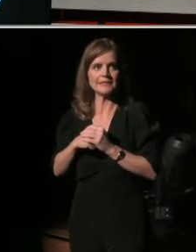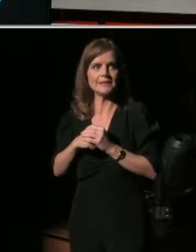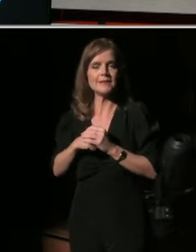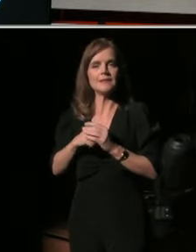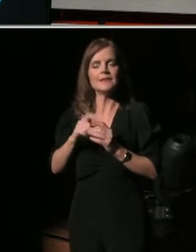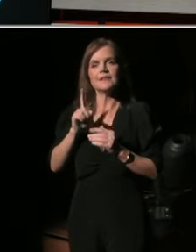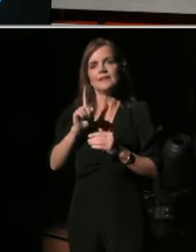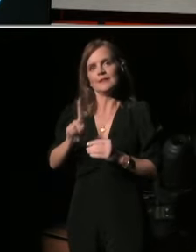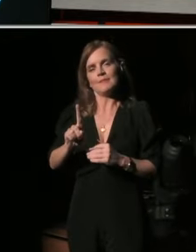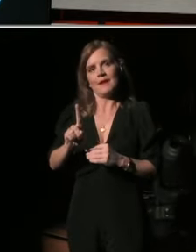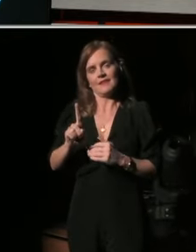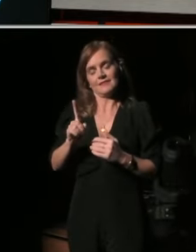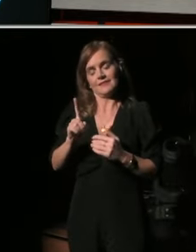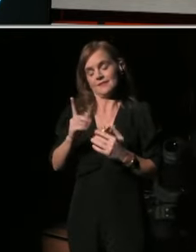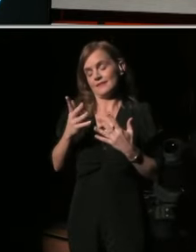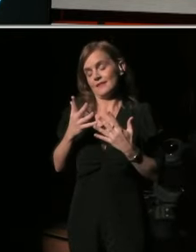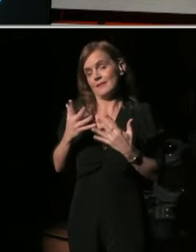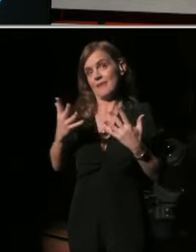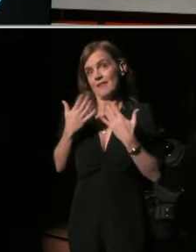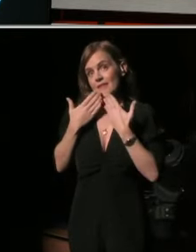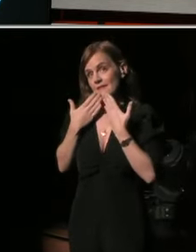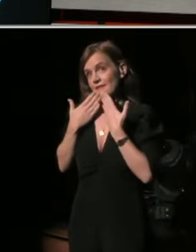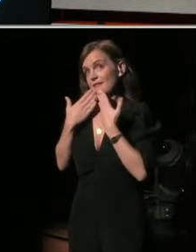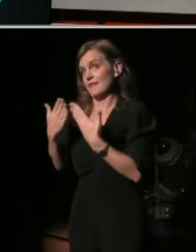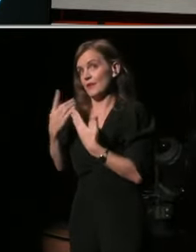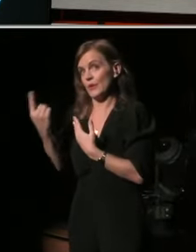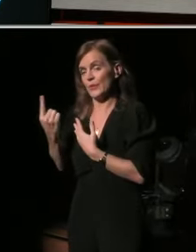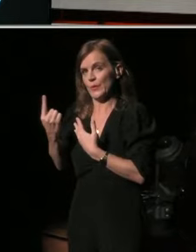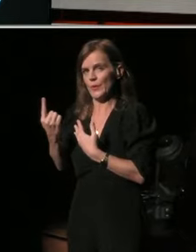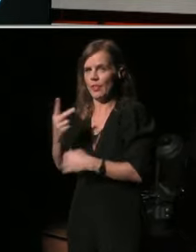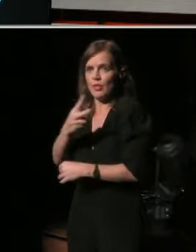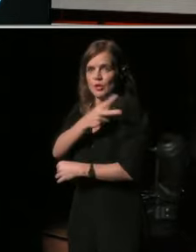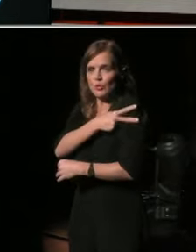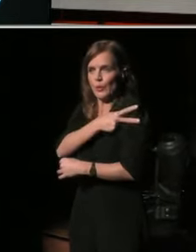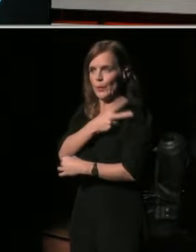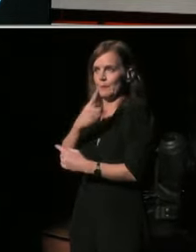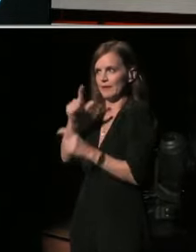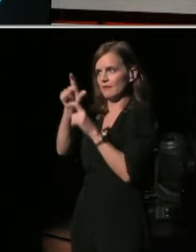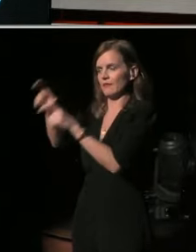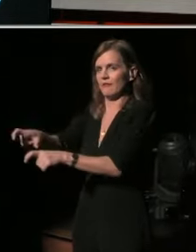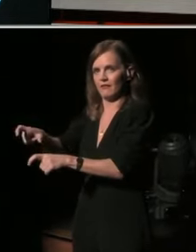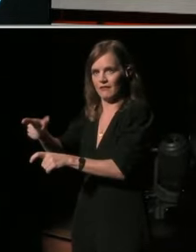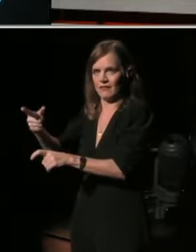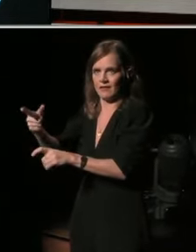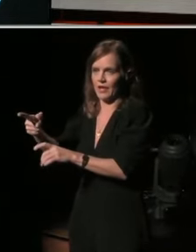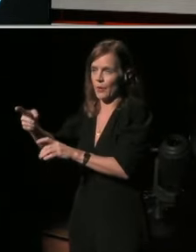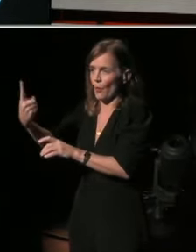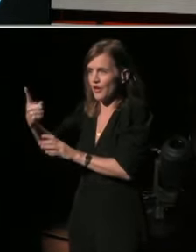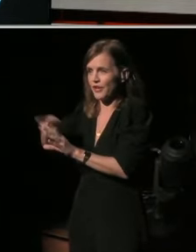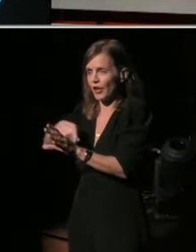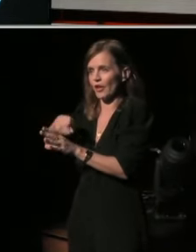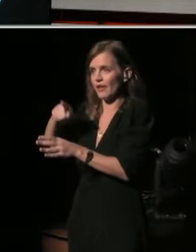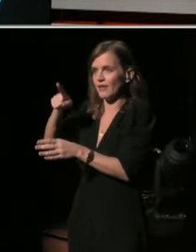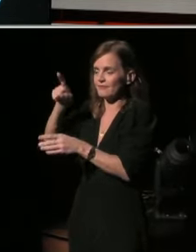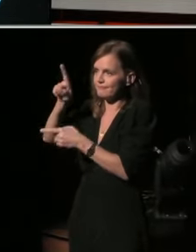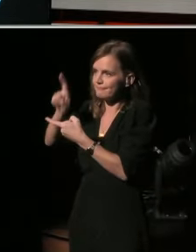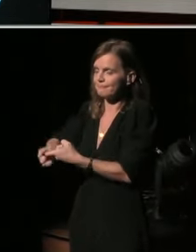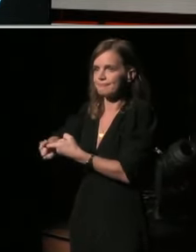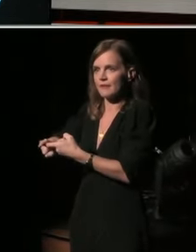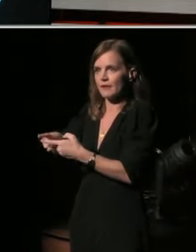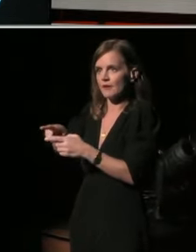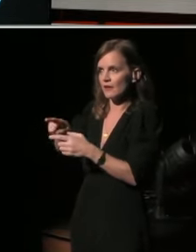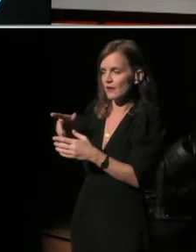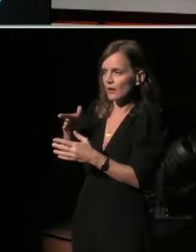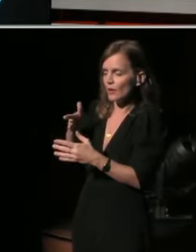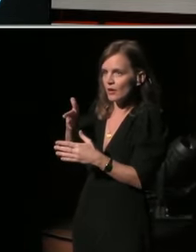but the big, it really goes to the scientists and crew that spent a year locked into the drifting ice, drifting